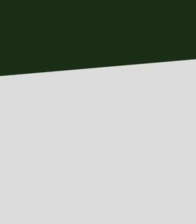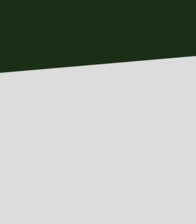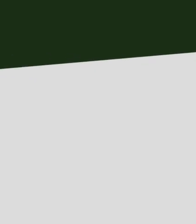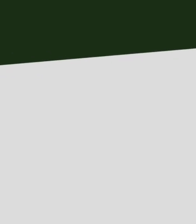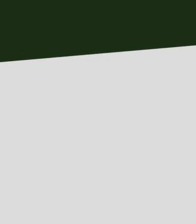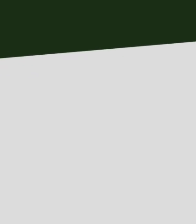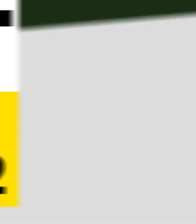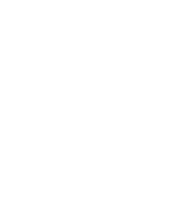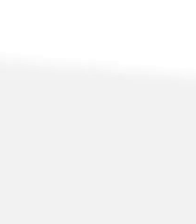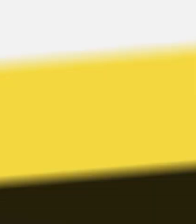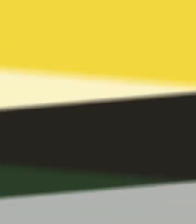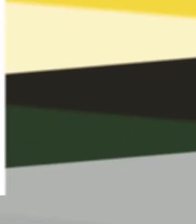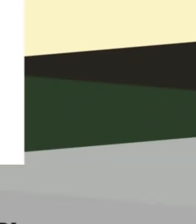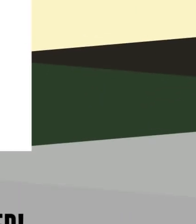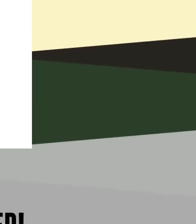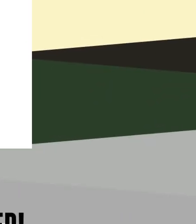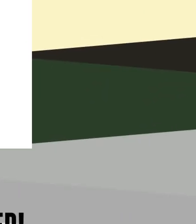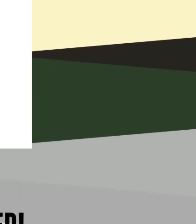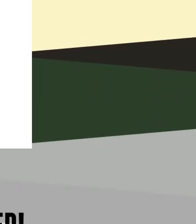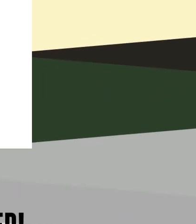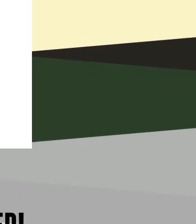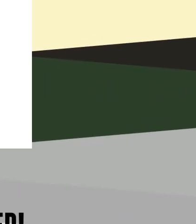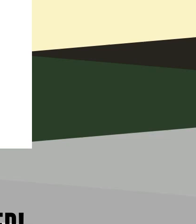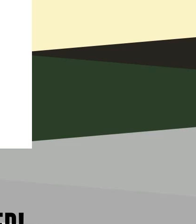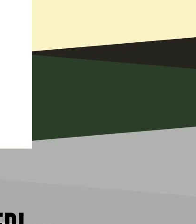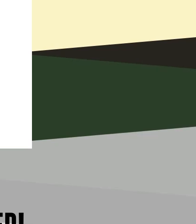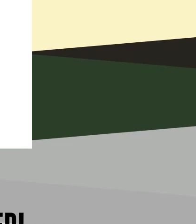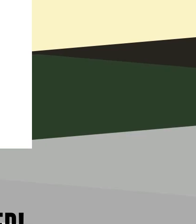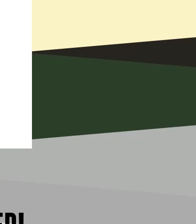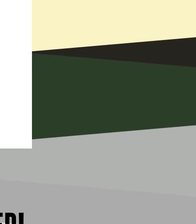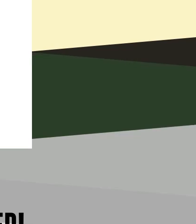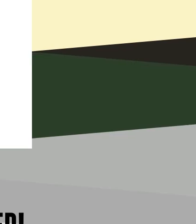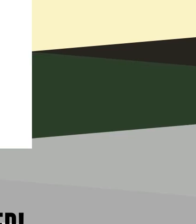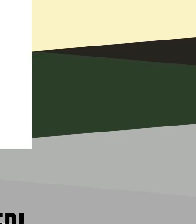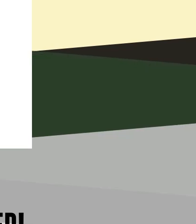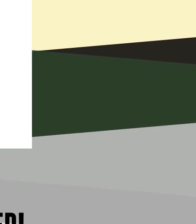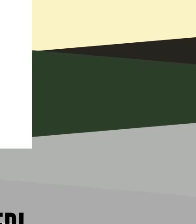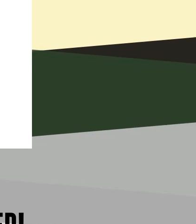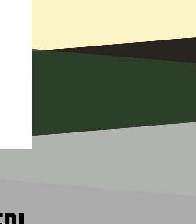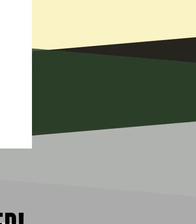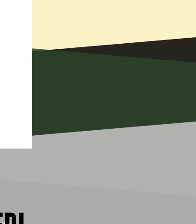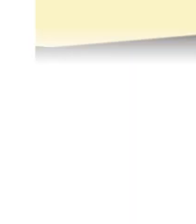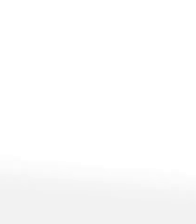X-Trail is brought to you in part by Amaze. Come in and be amazed. We've got